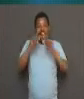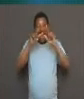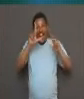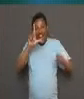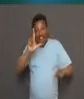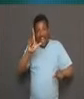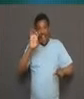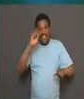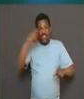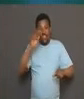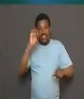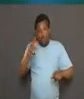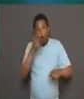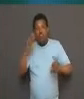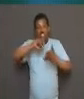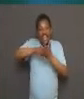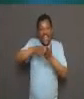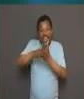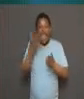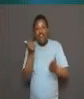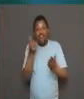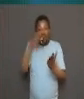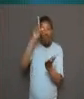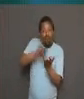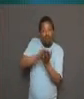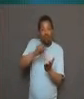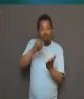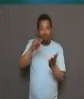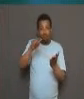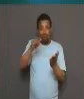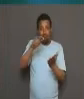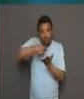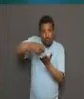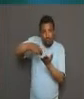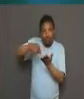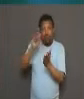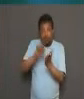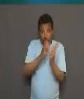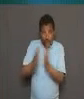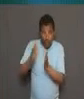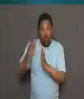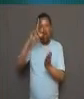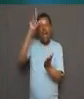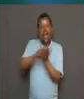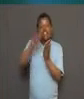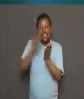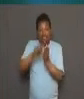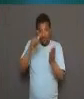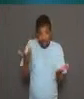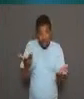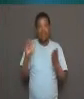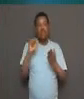the key, the author, the publisher, the